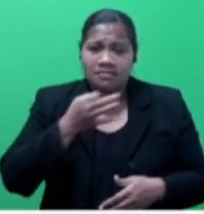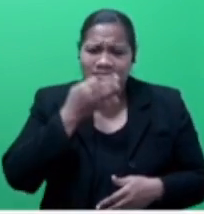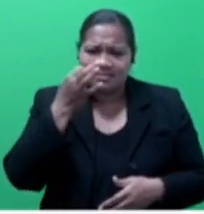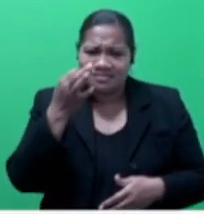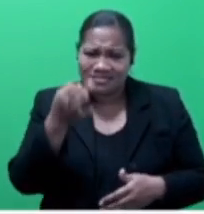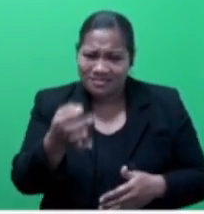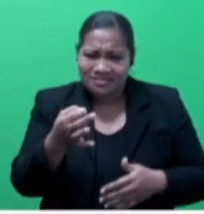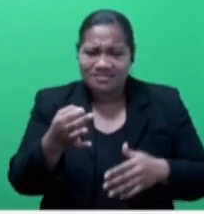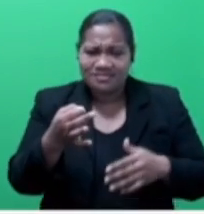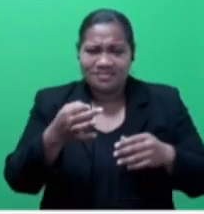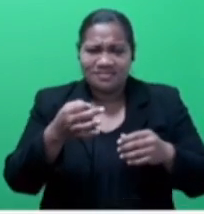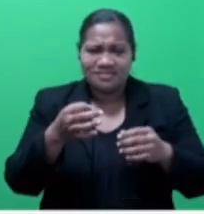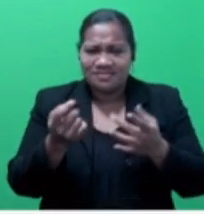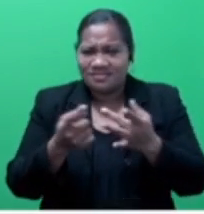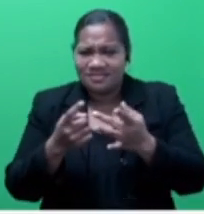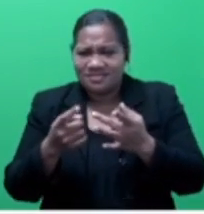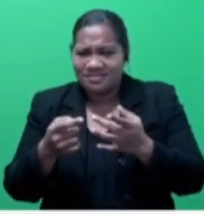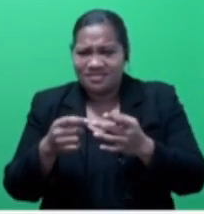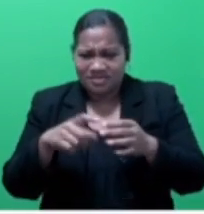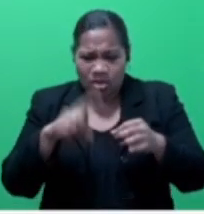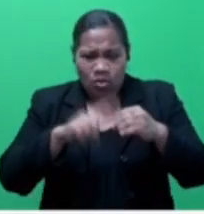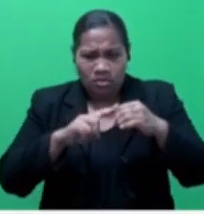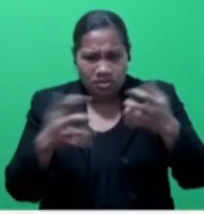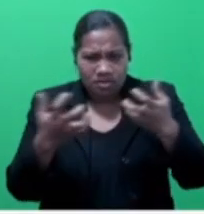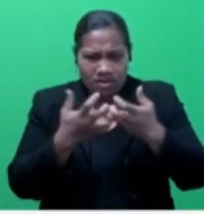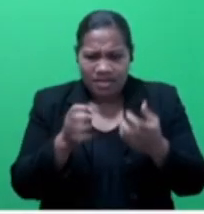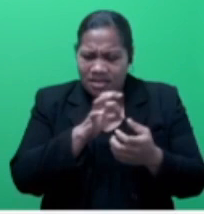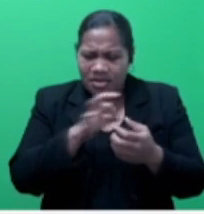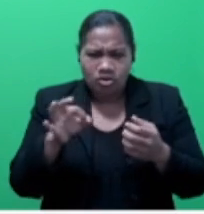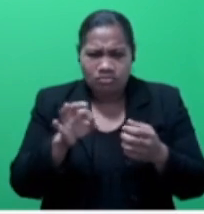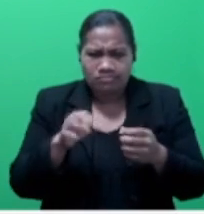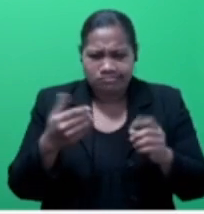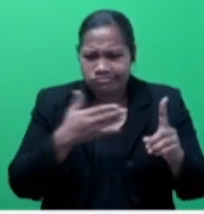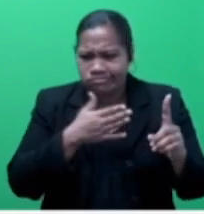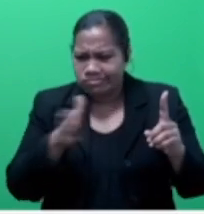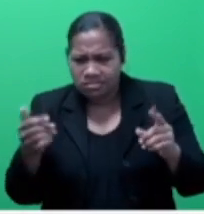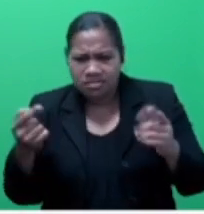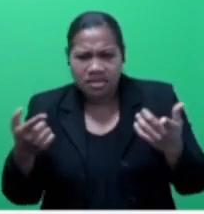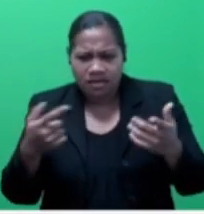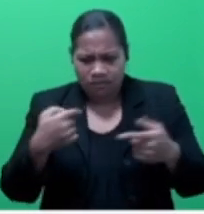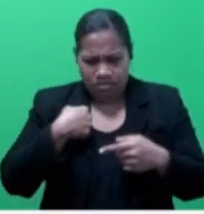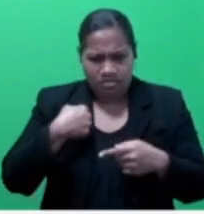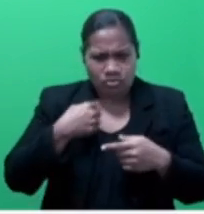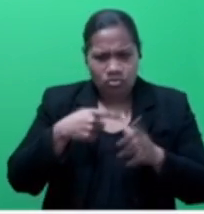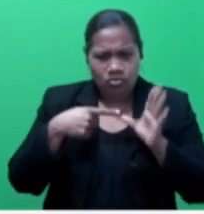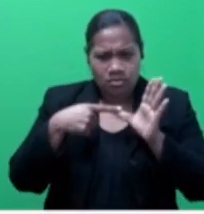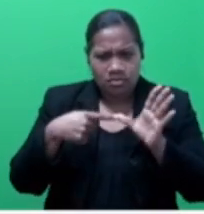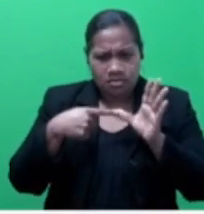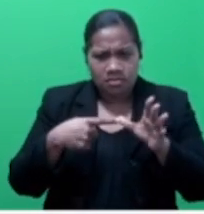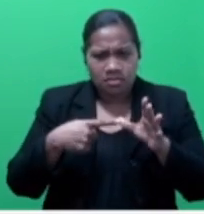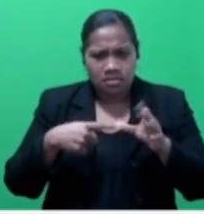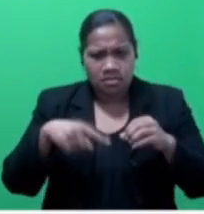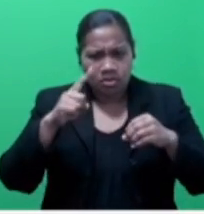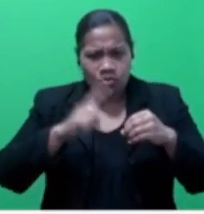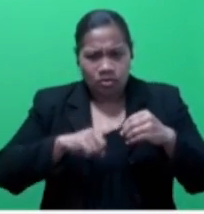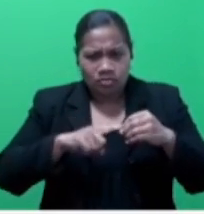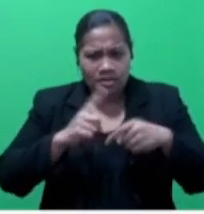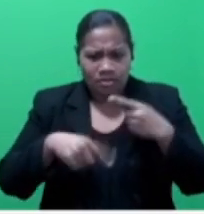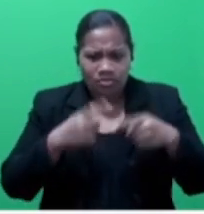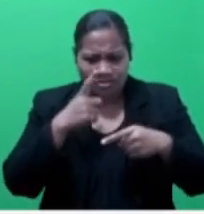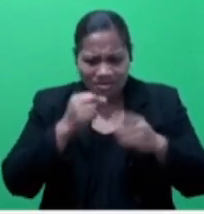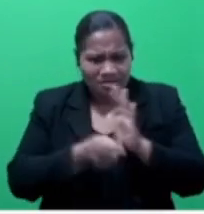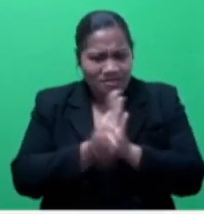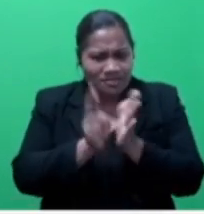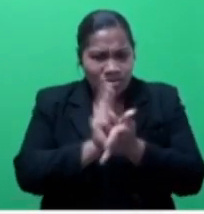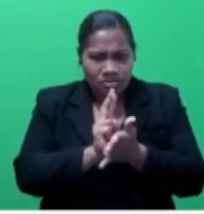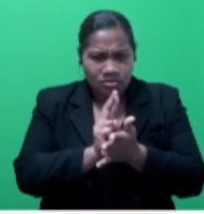question rather than going on his goose chase, getting me to answer a question about can the Minister update Parliament on status of review. He should have